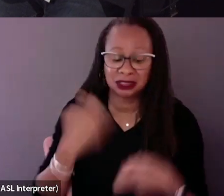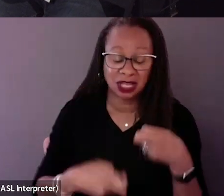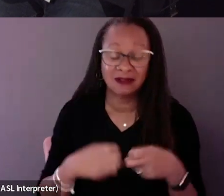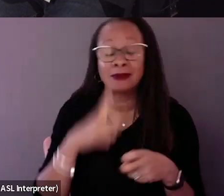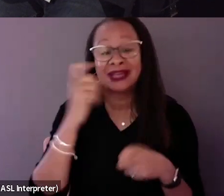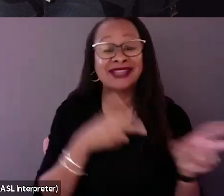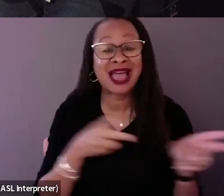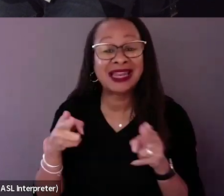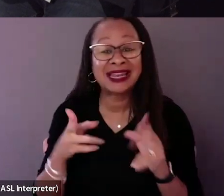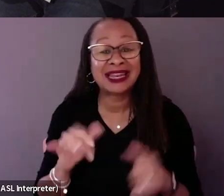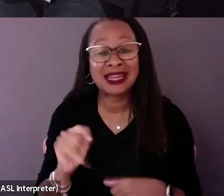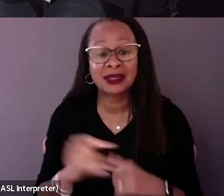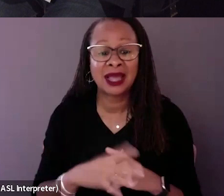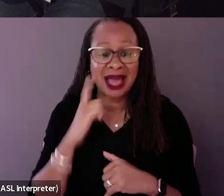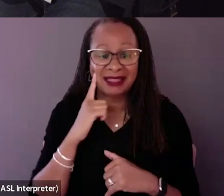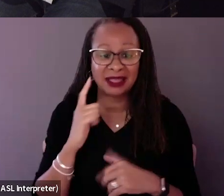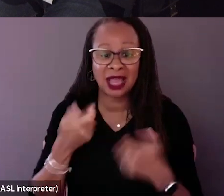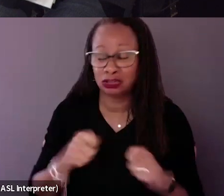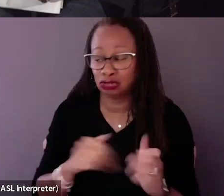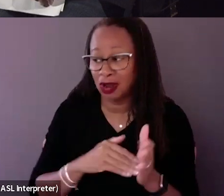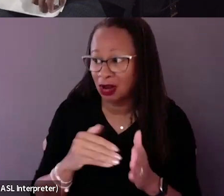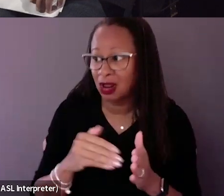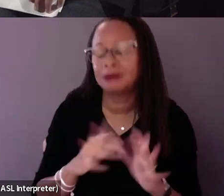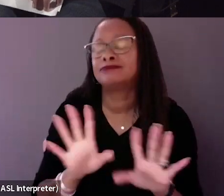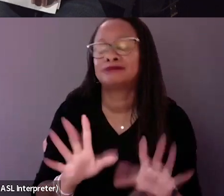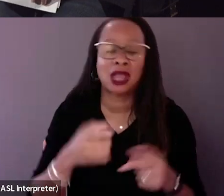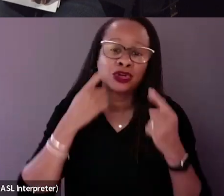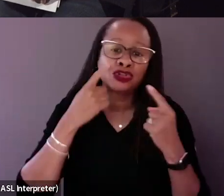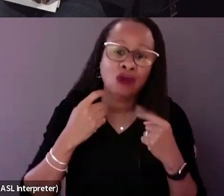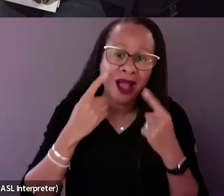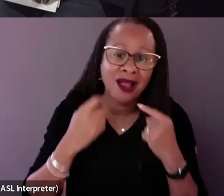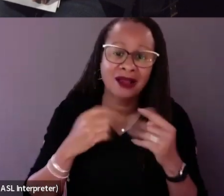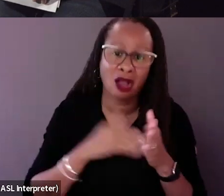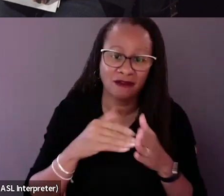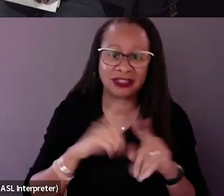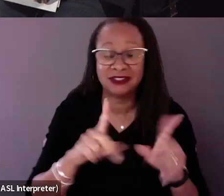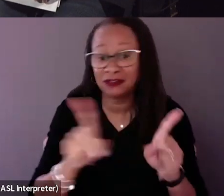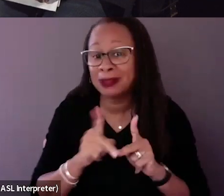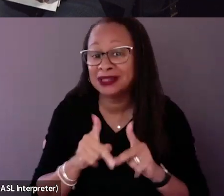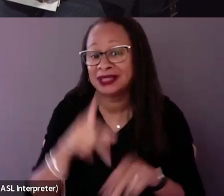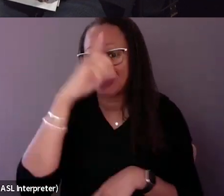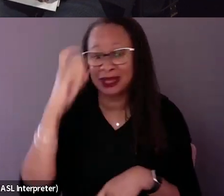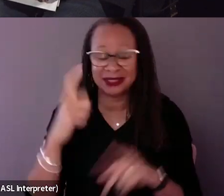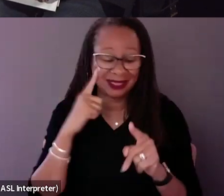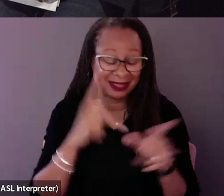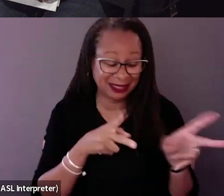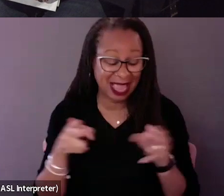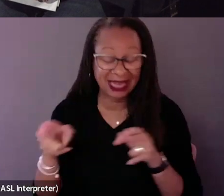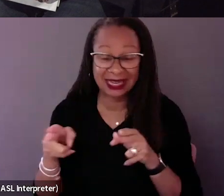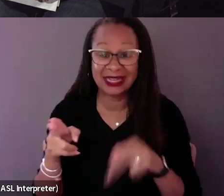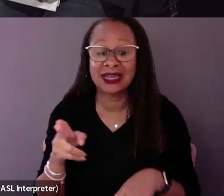this, I would cry often at different places because I think that to edit it, I had